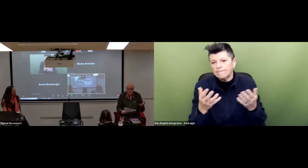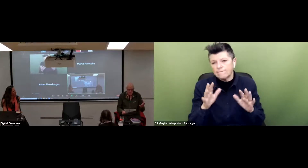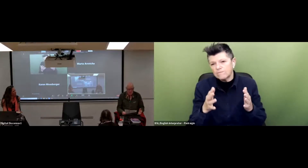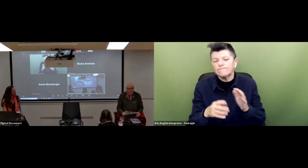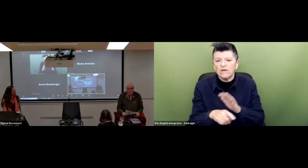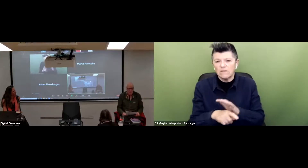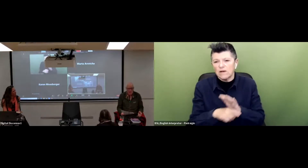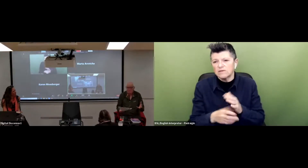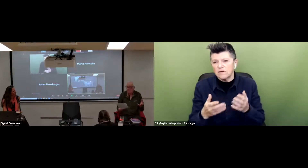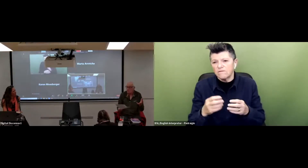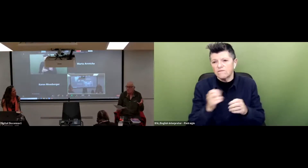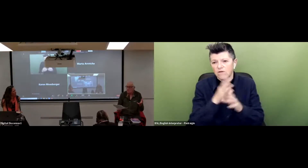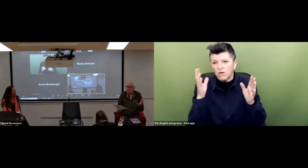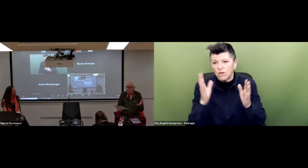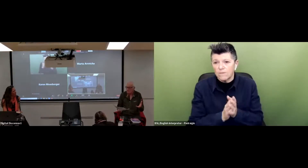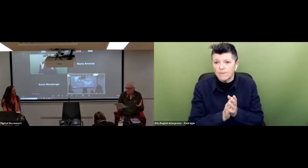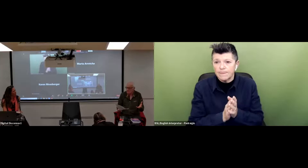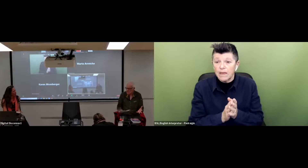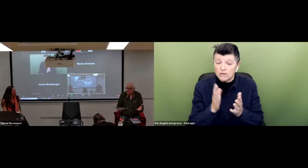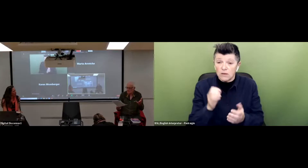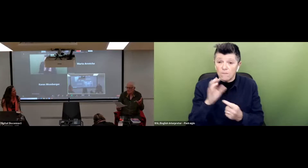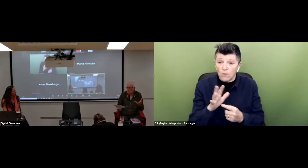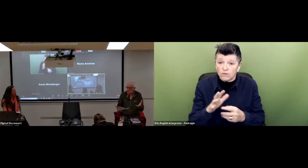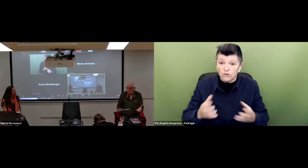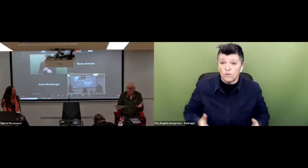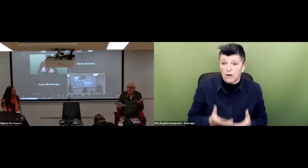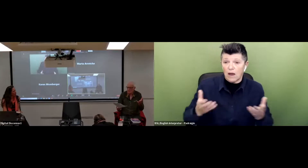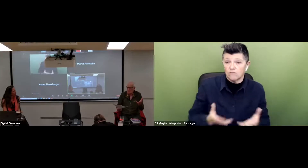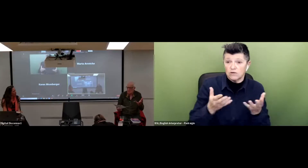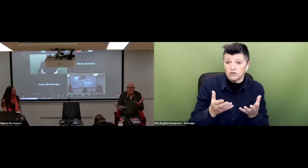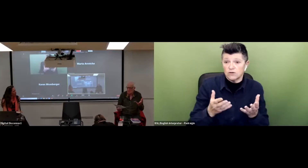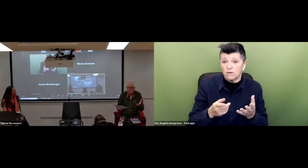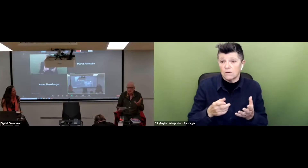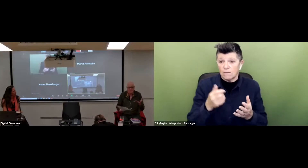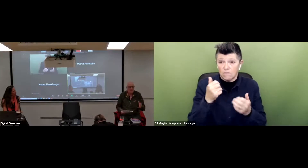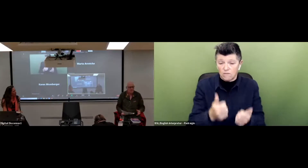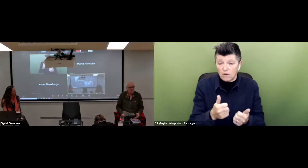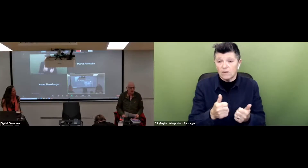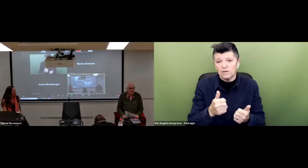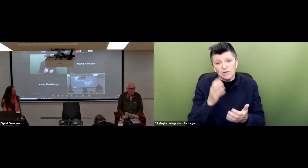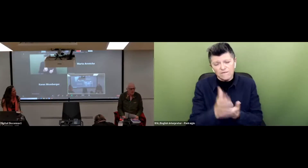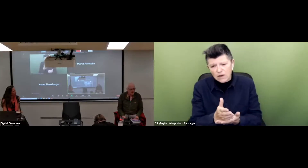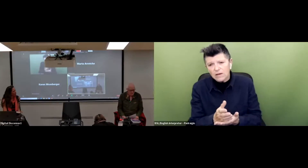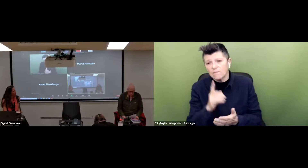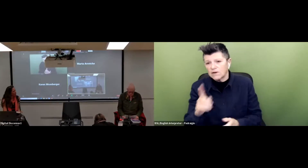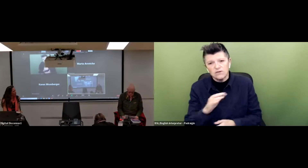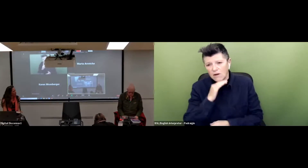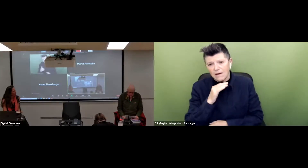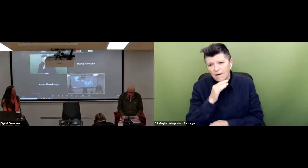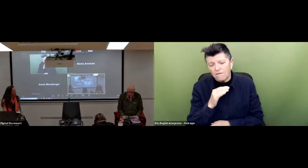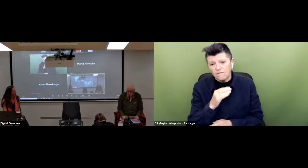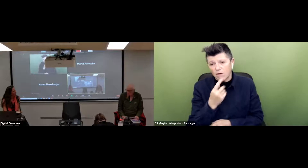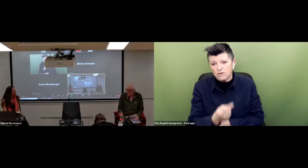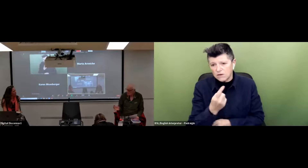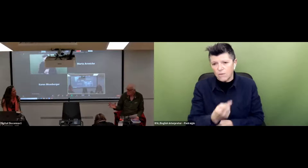focusing on the project of lifting people. Important as that is, it does matter to be lifting their poverty, to be sure, but it's not enough in and of itself